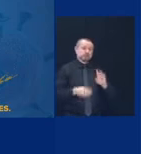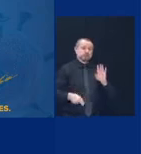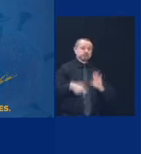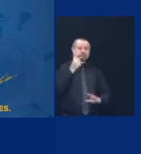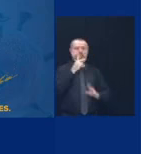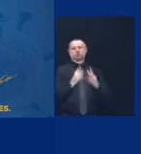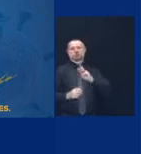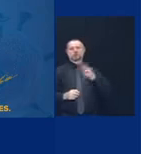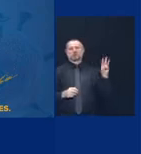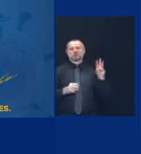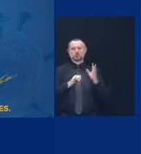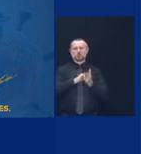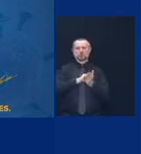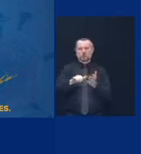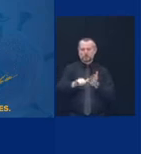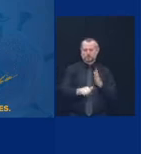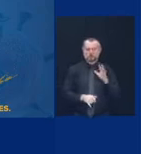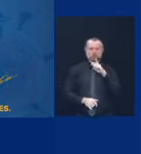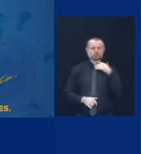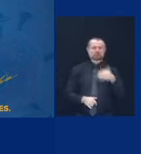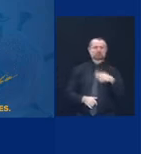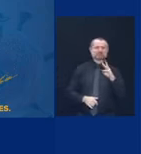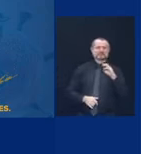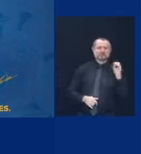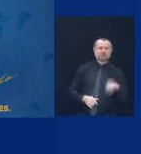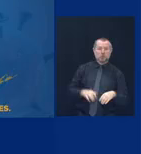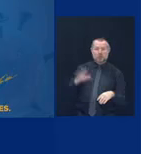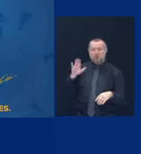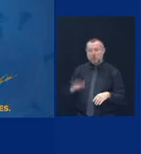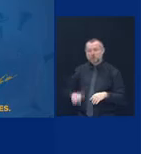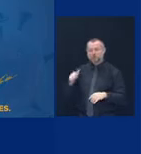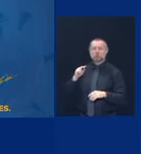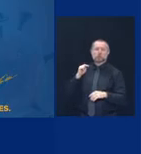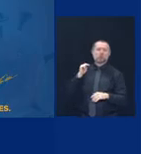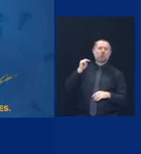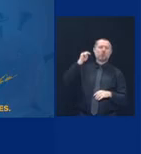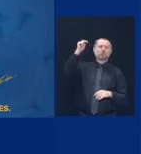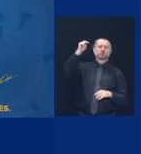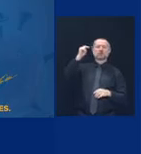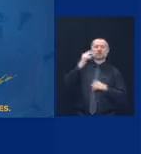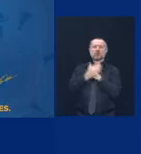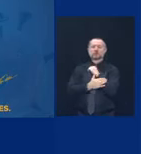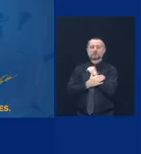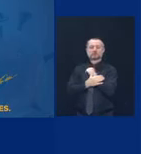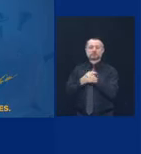Lowest is the North Country, 1.3. But look at that variance.